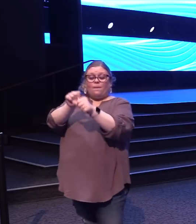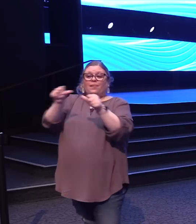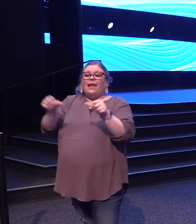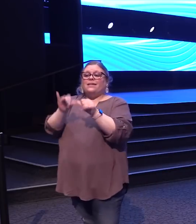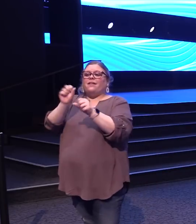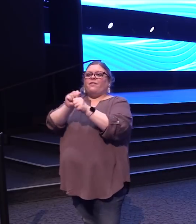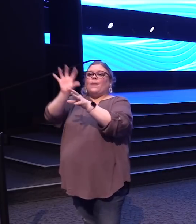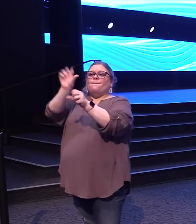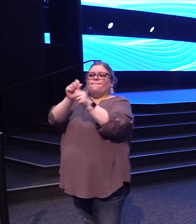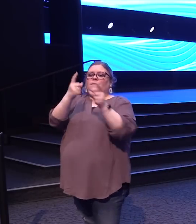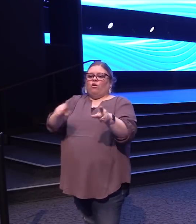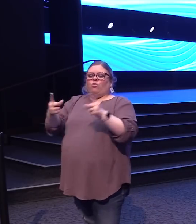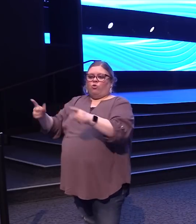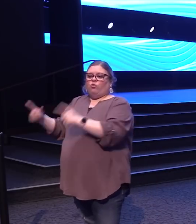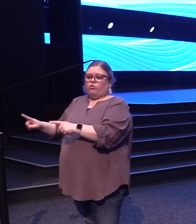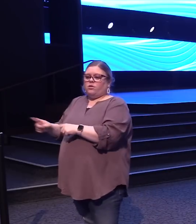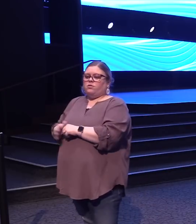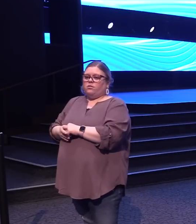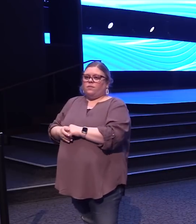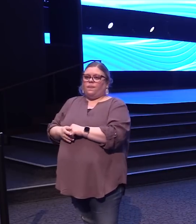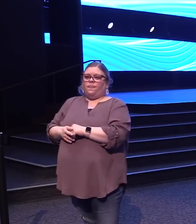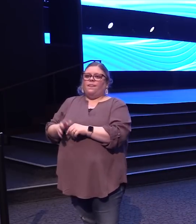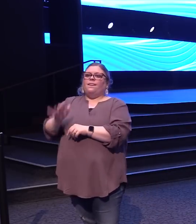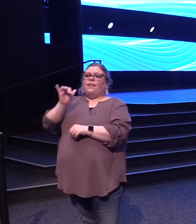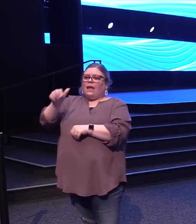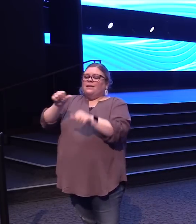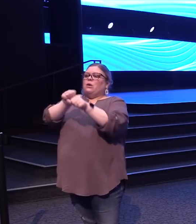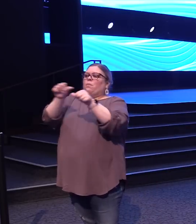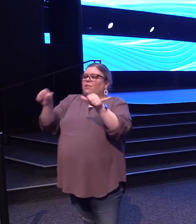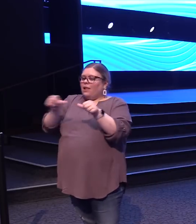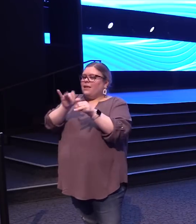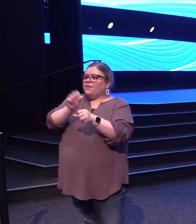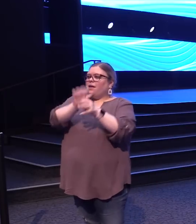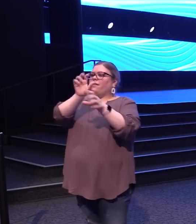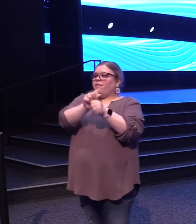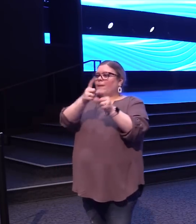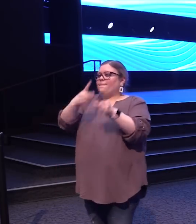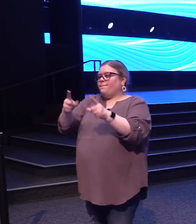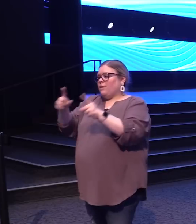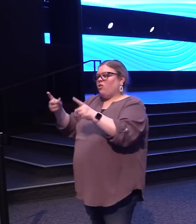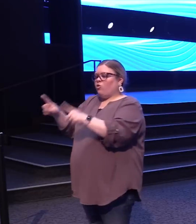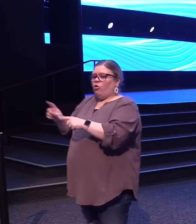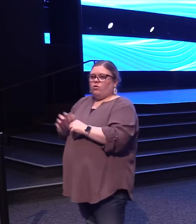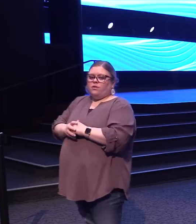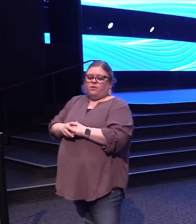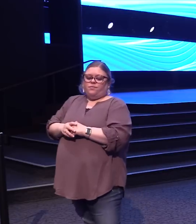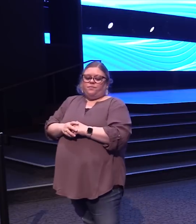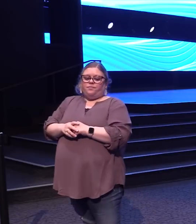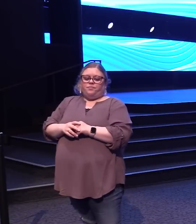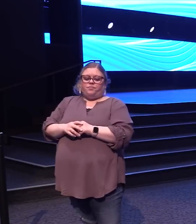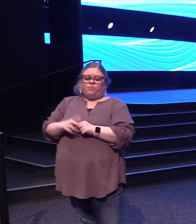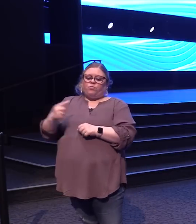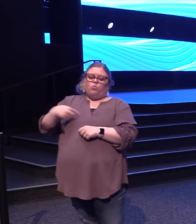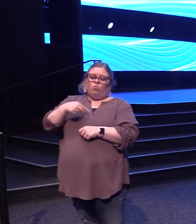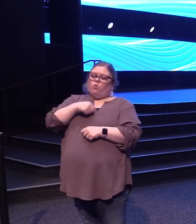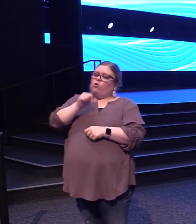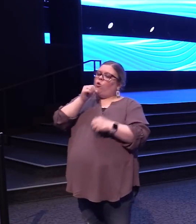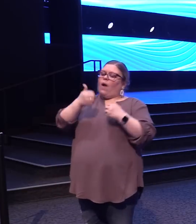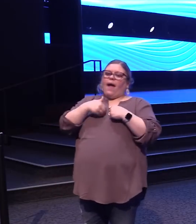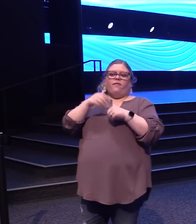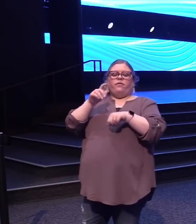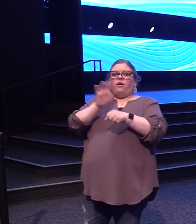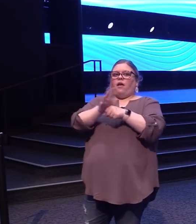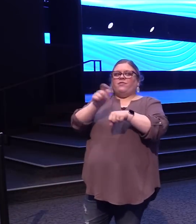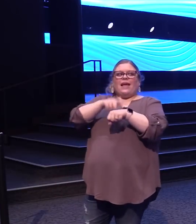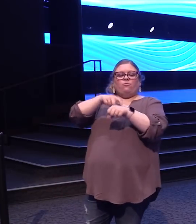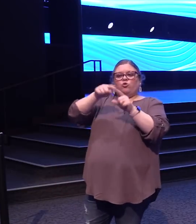of miracles. The temple was a place of miracles. And we don't have time to study this in